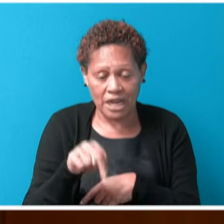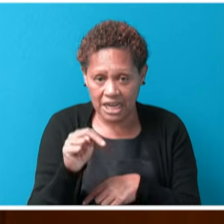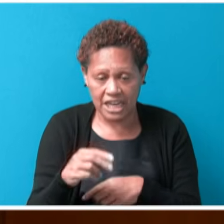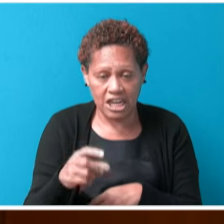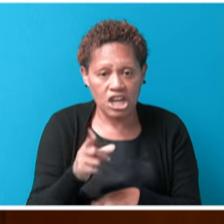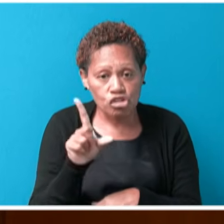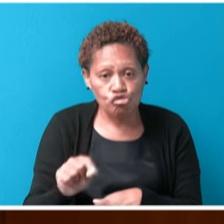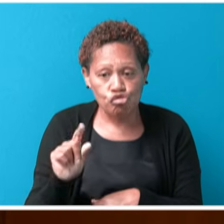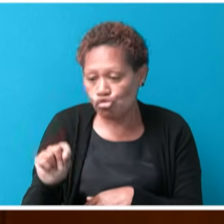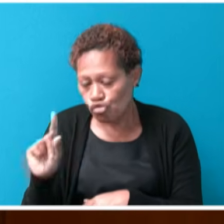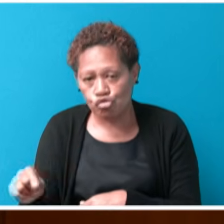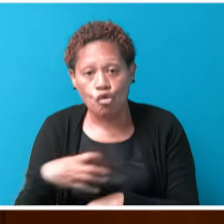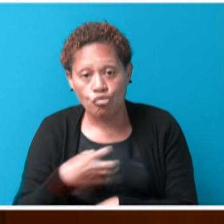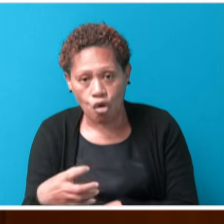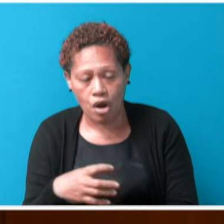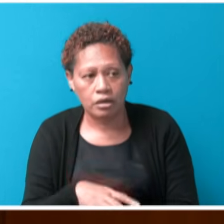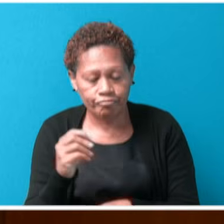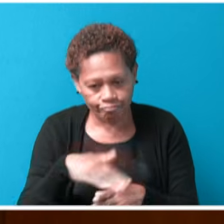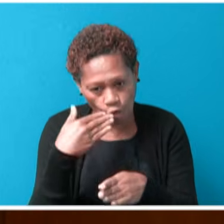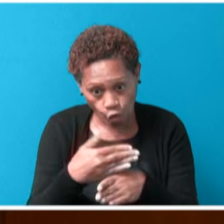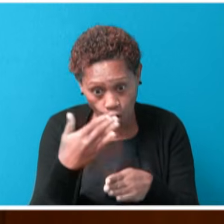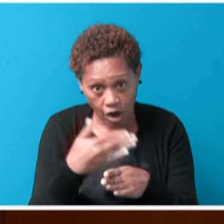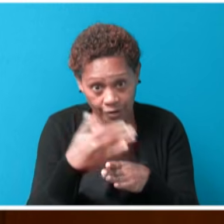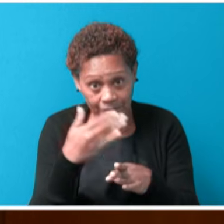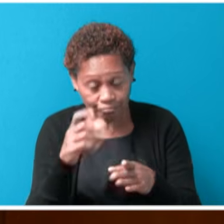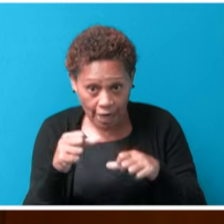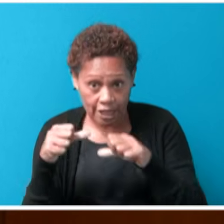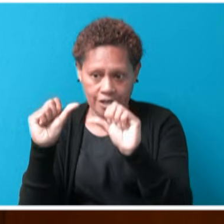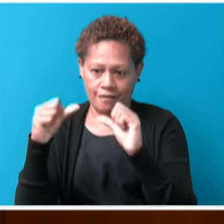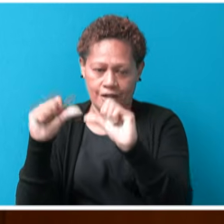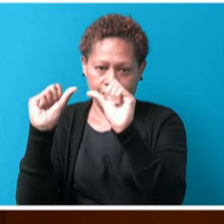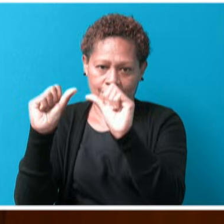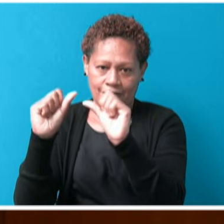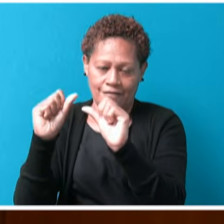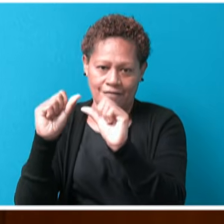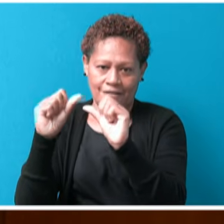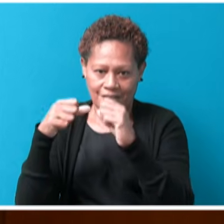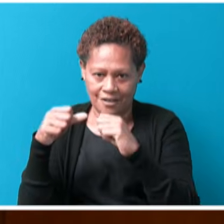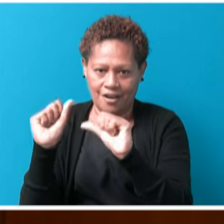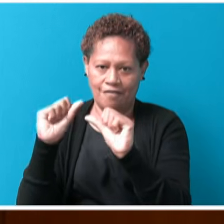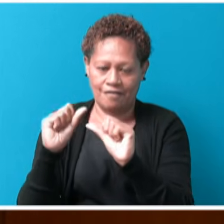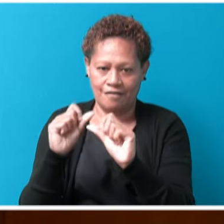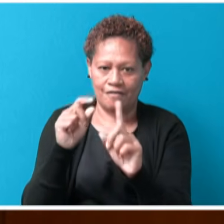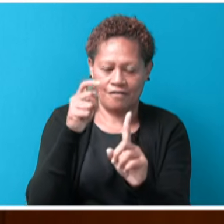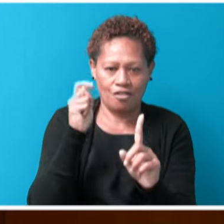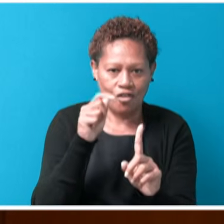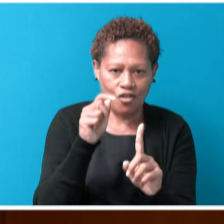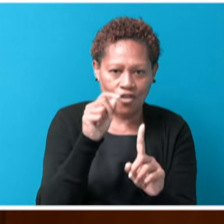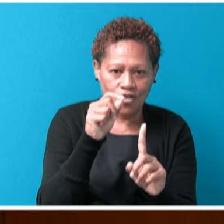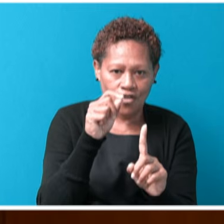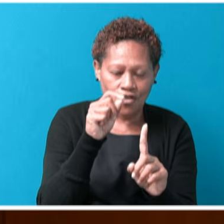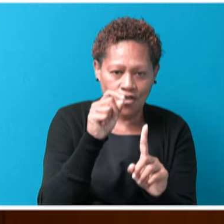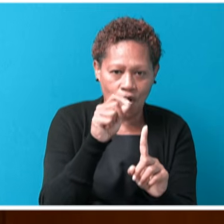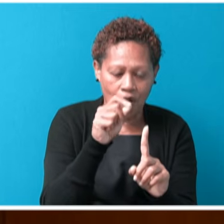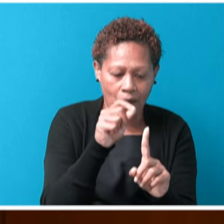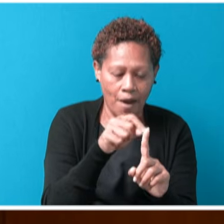forward is towards that goal. Together, we can. Mr. Speaker, sir, I acknowledge the recent visit by